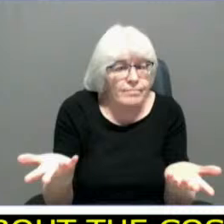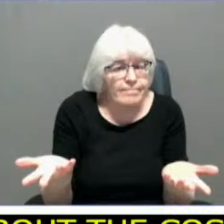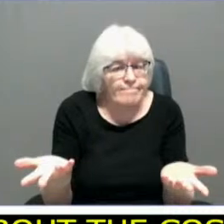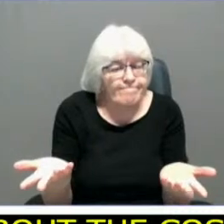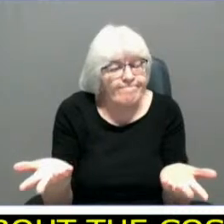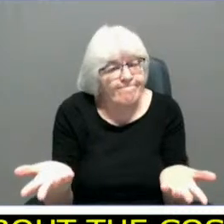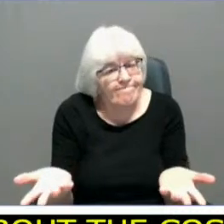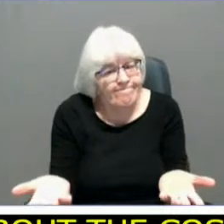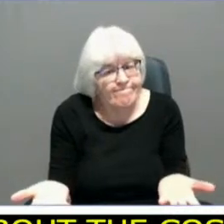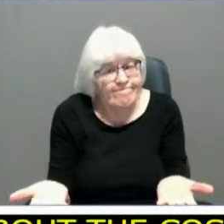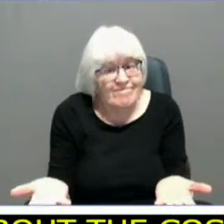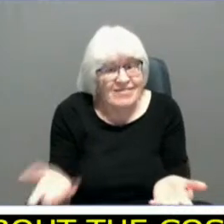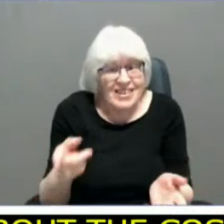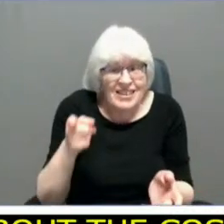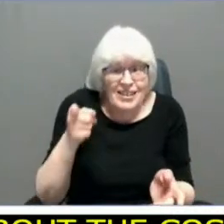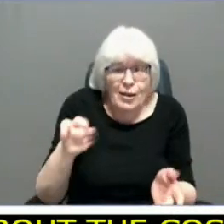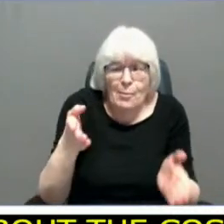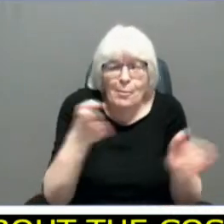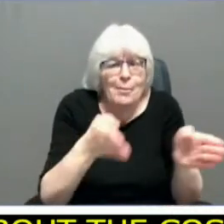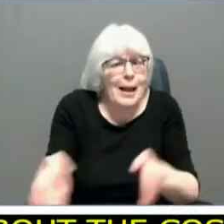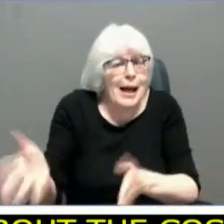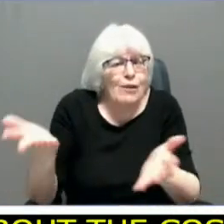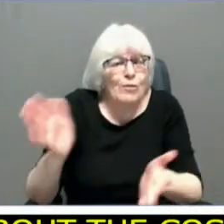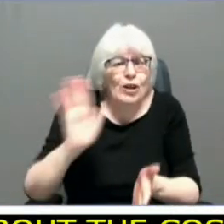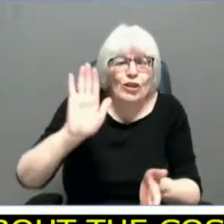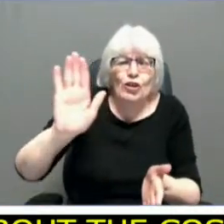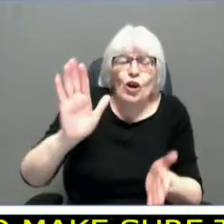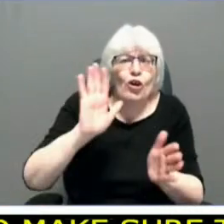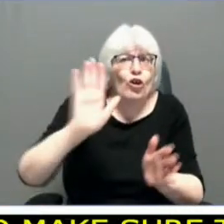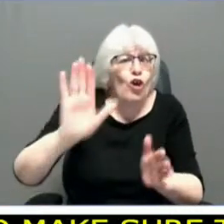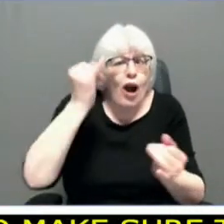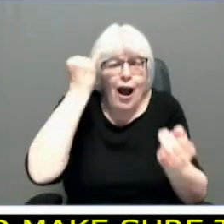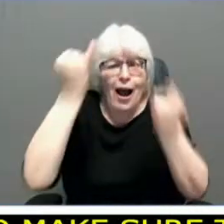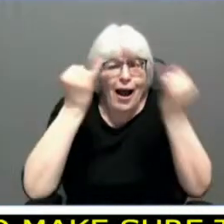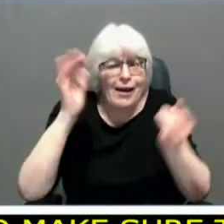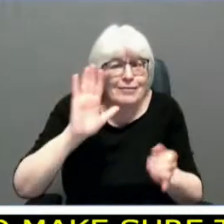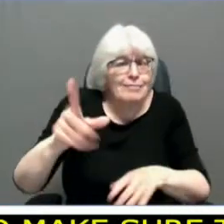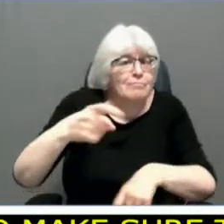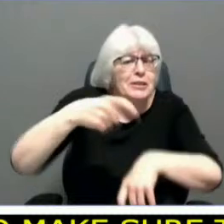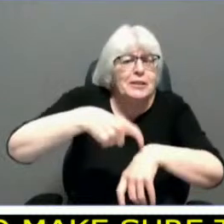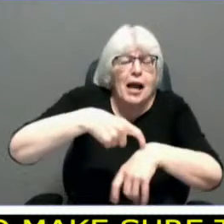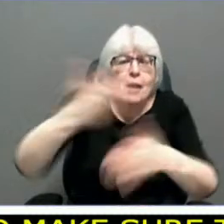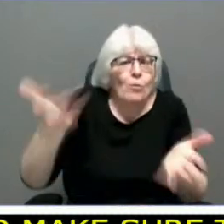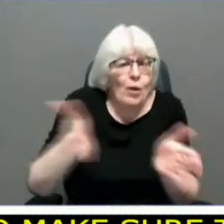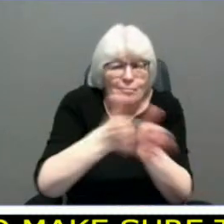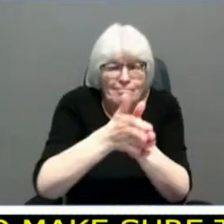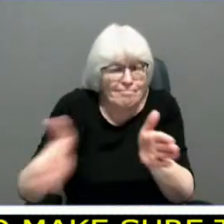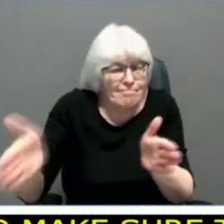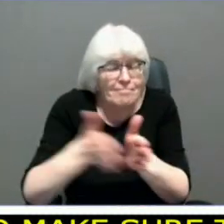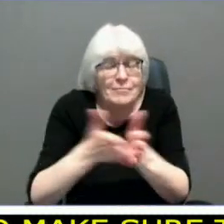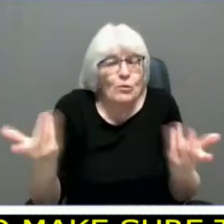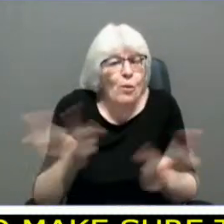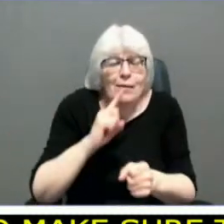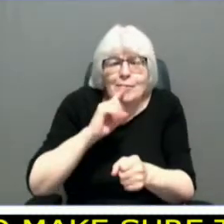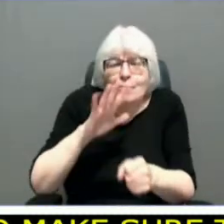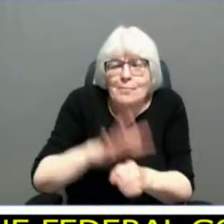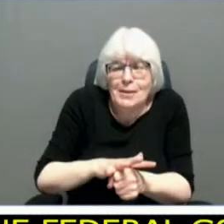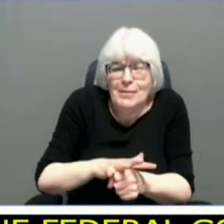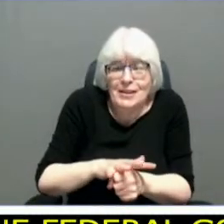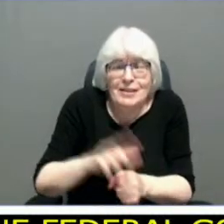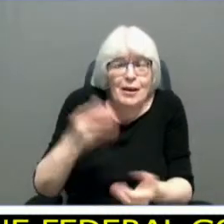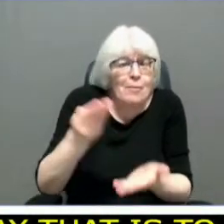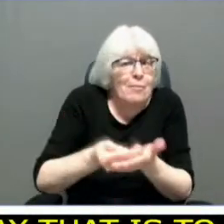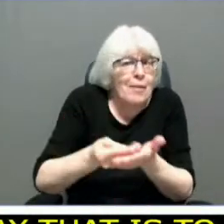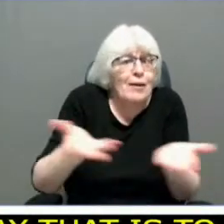their plans, their ideas and the timeline, and their commitment towards the finances of it. So